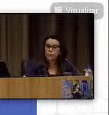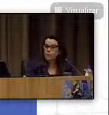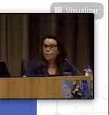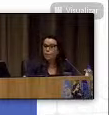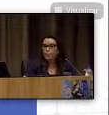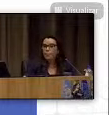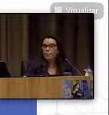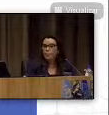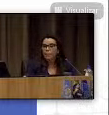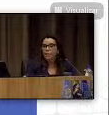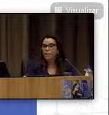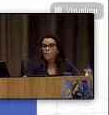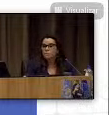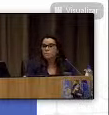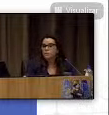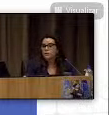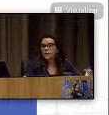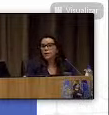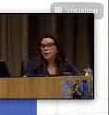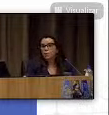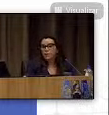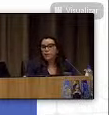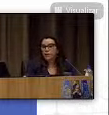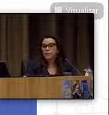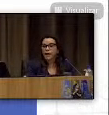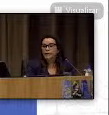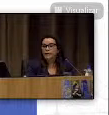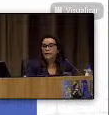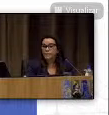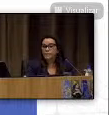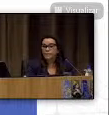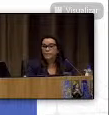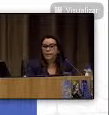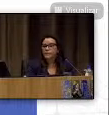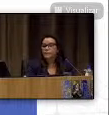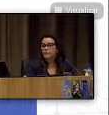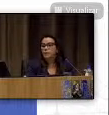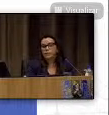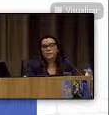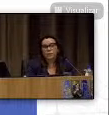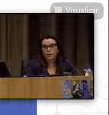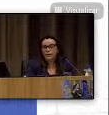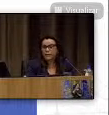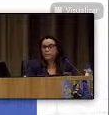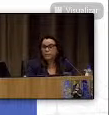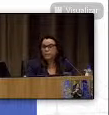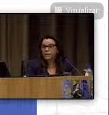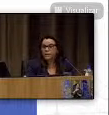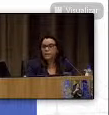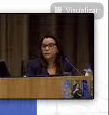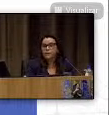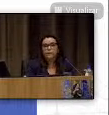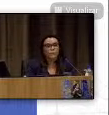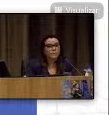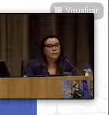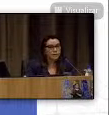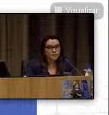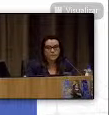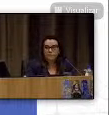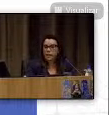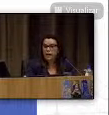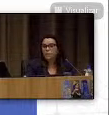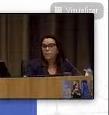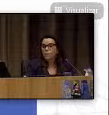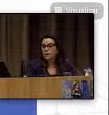had 481 beds with 113 ICU beds. Cariri, 288 beds with 50 ICU